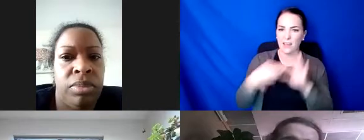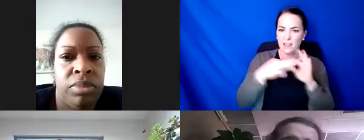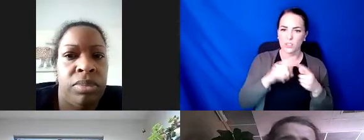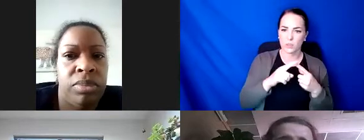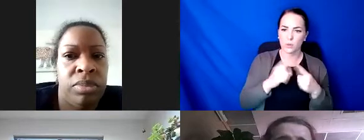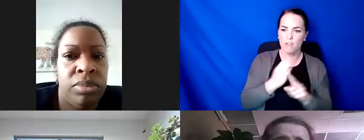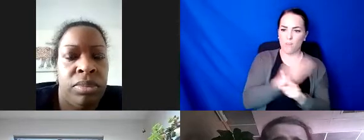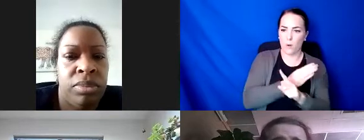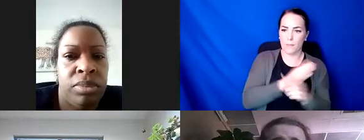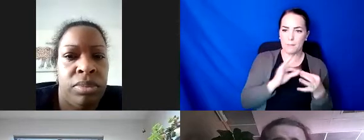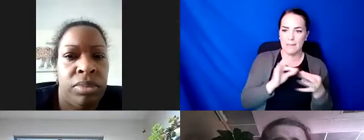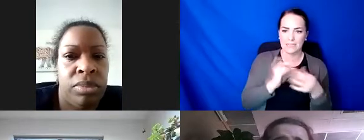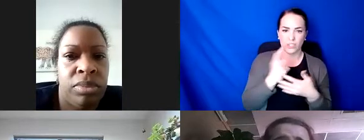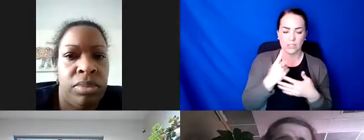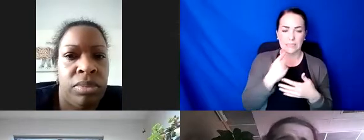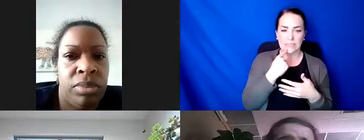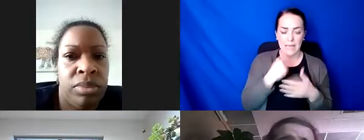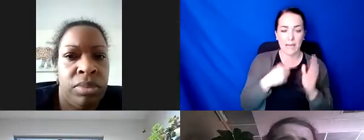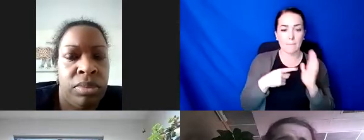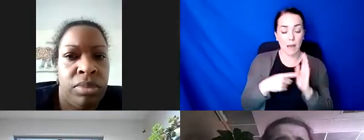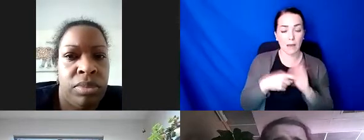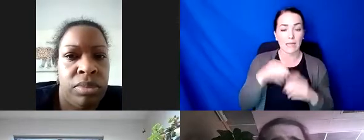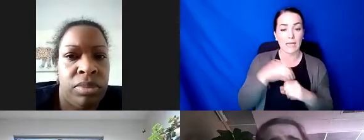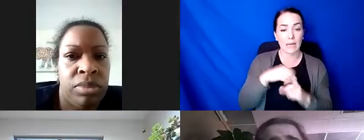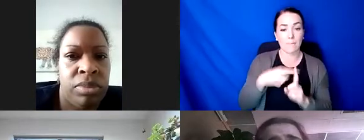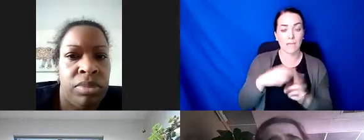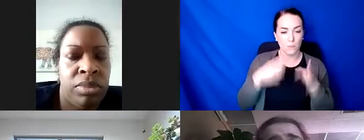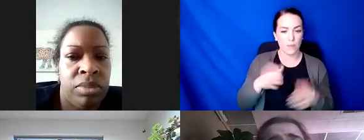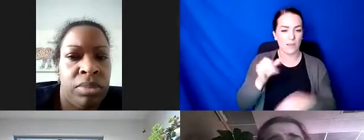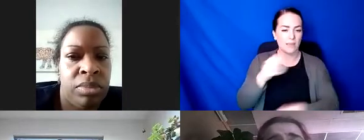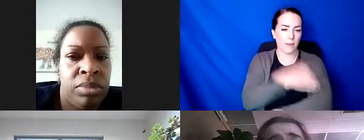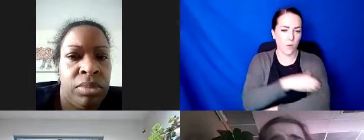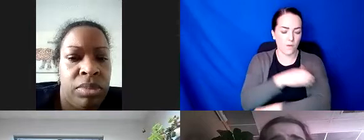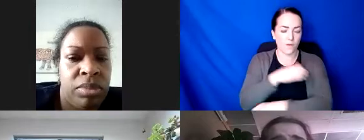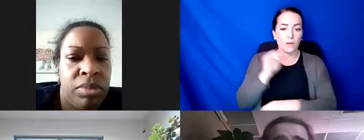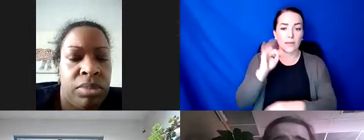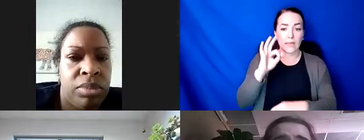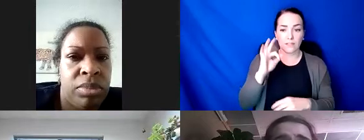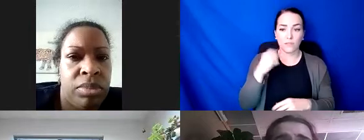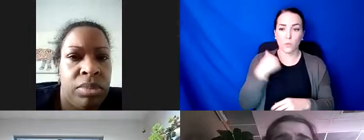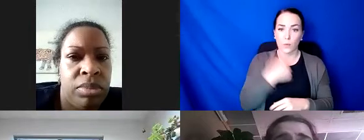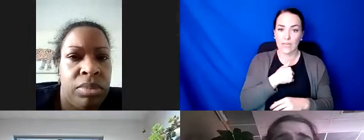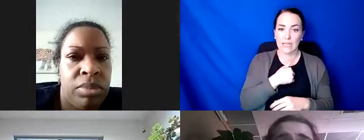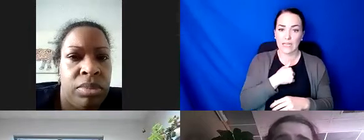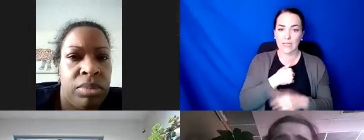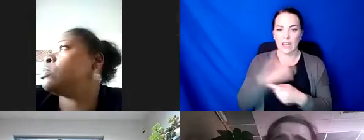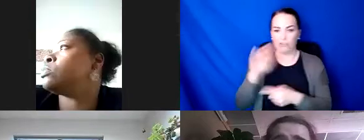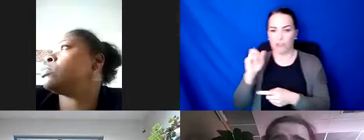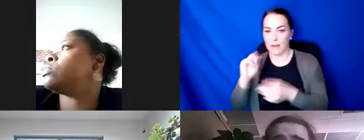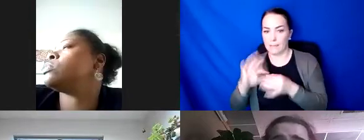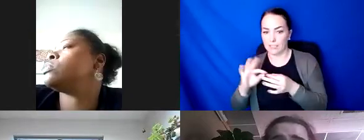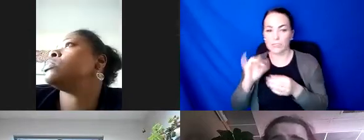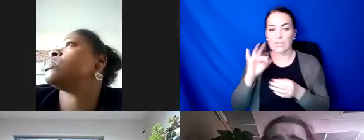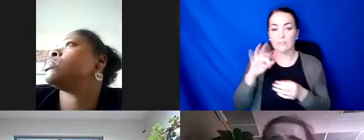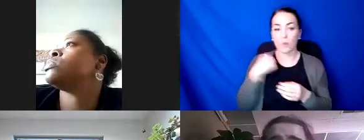above saying that modeling it in a positive way is such a powerful thing. And if we, and Ryan had mentioned, if we claim it as IL